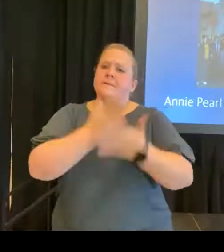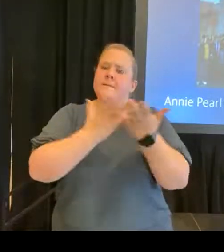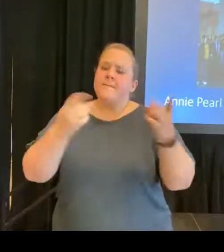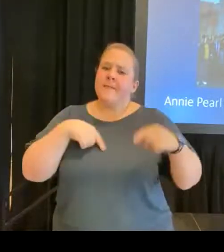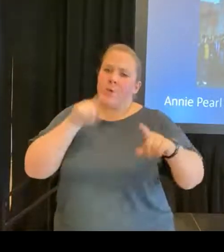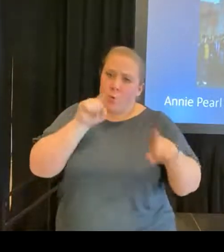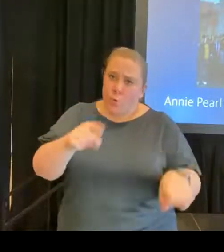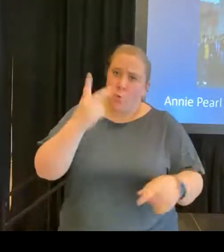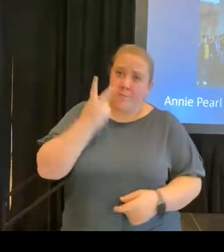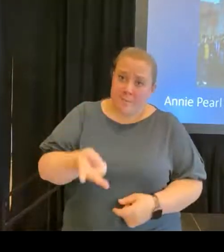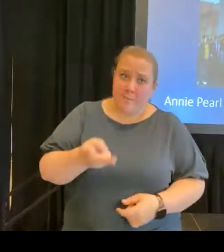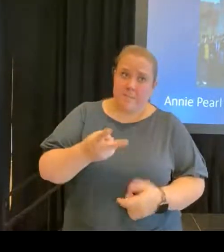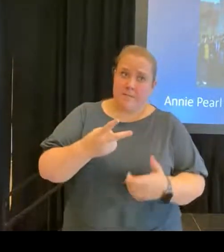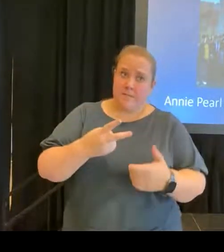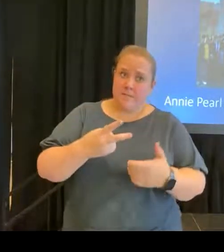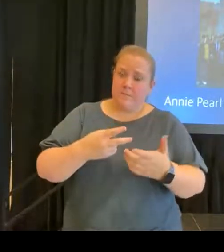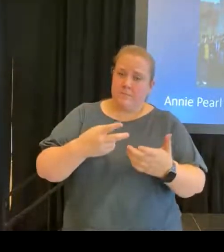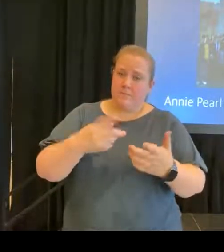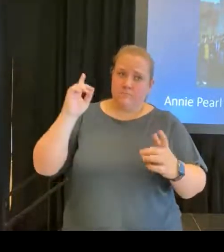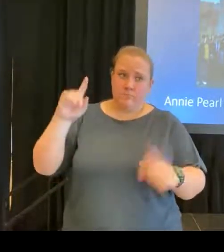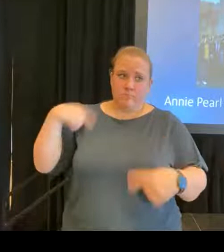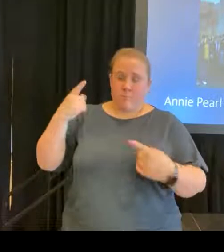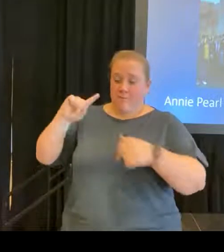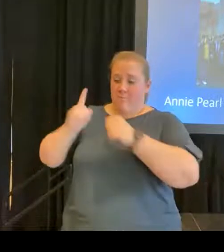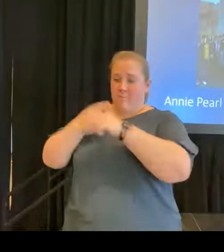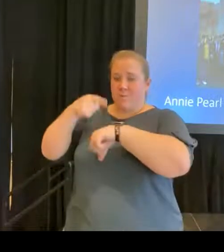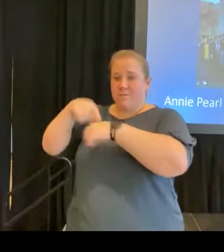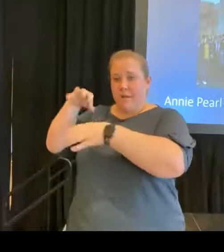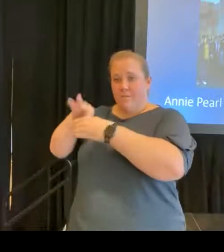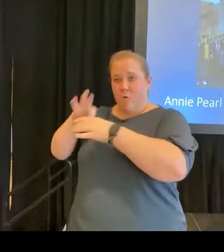seen from the first time you voted until now?